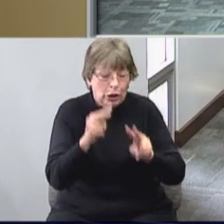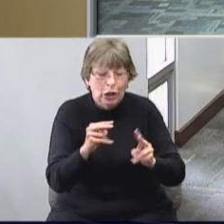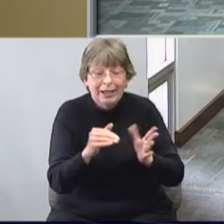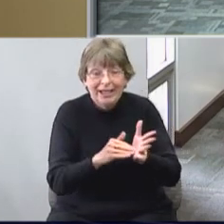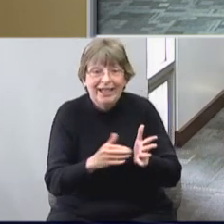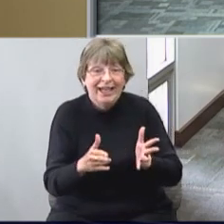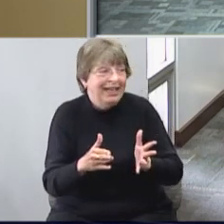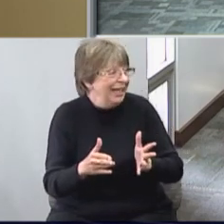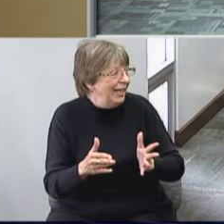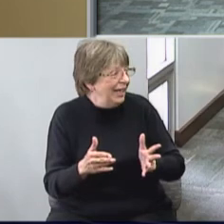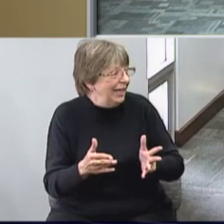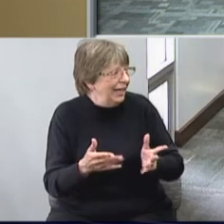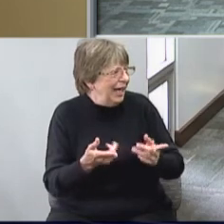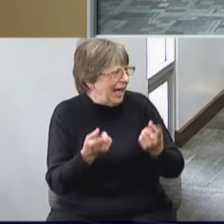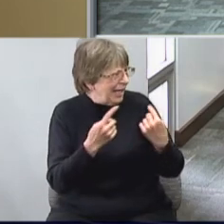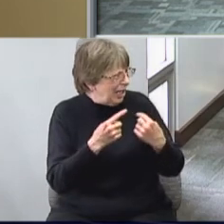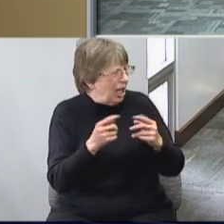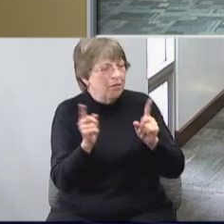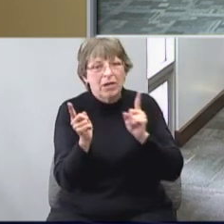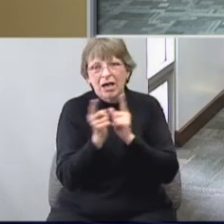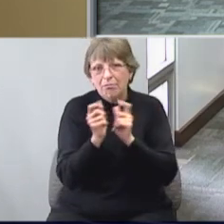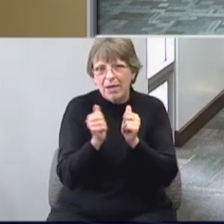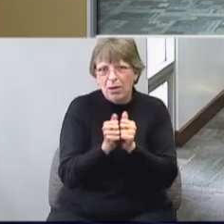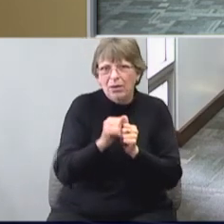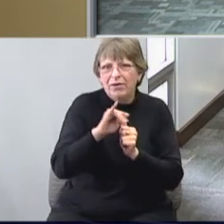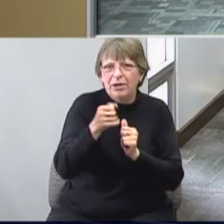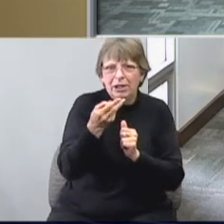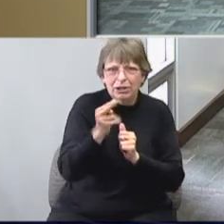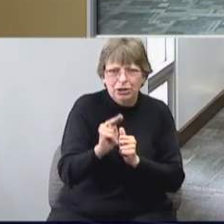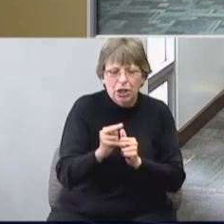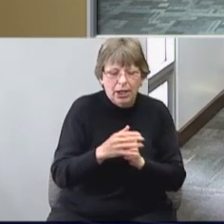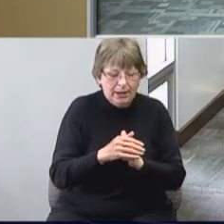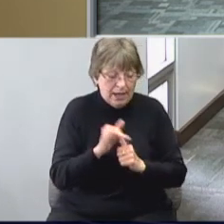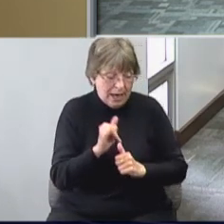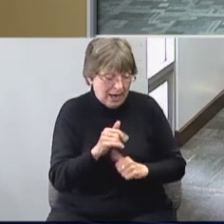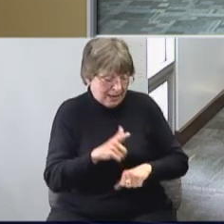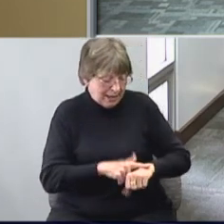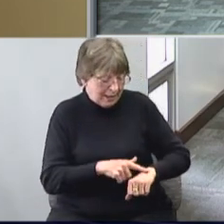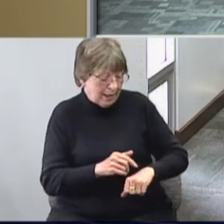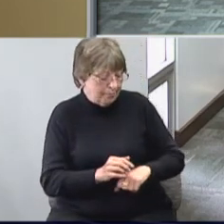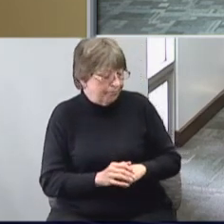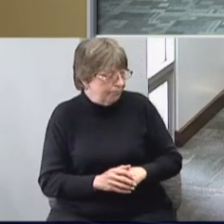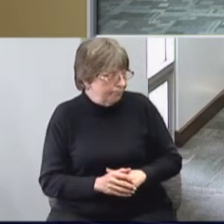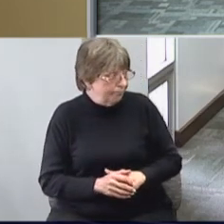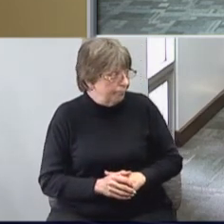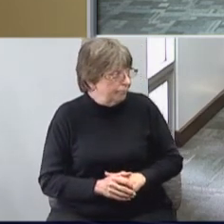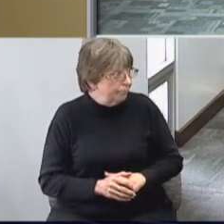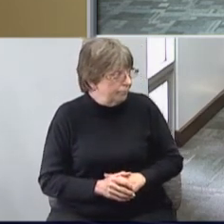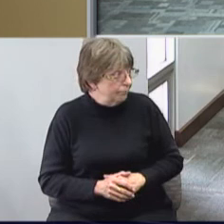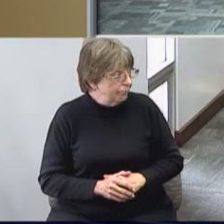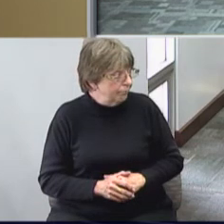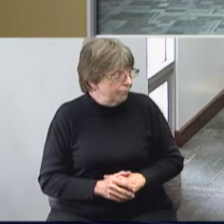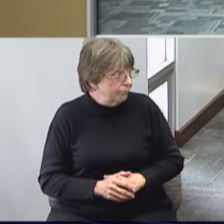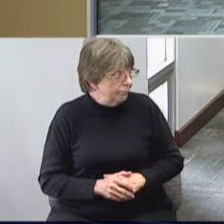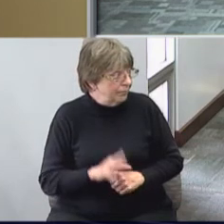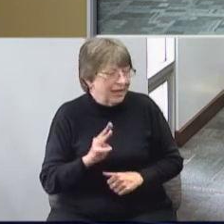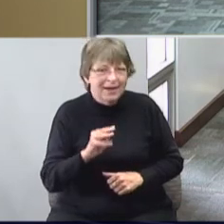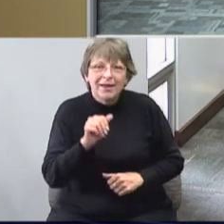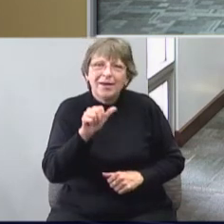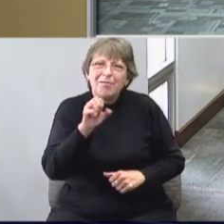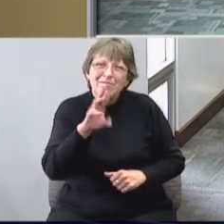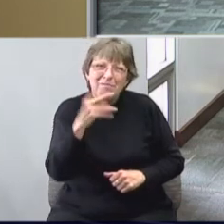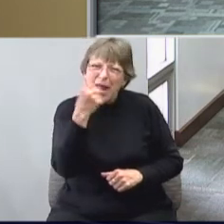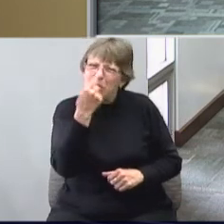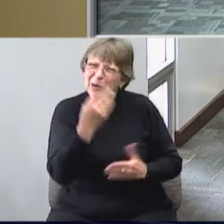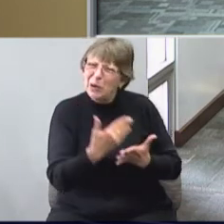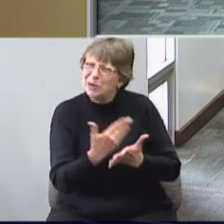I did come and meet the city manager. And at that present time, the mayor looks new to me.